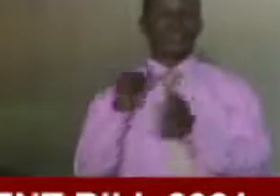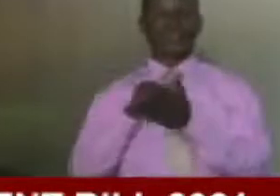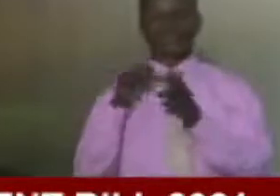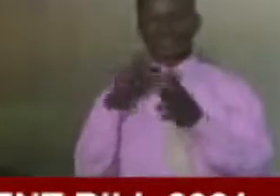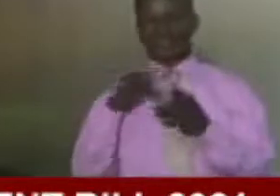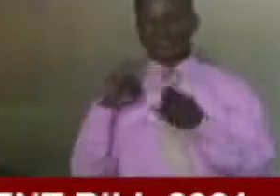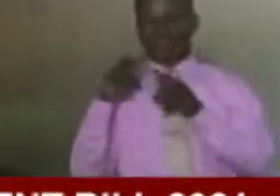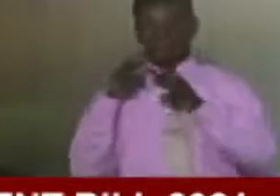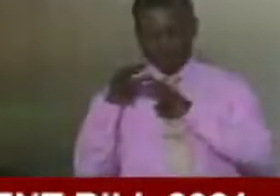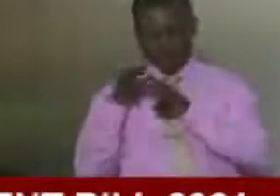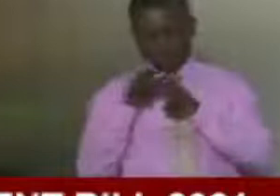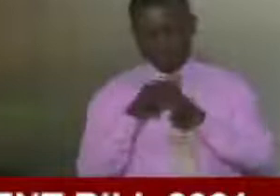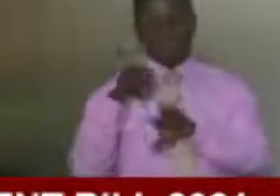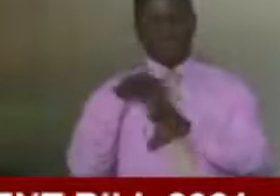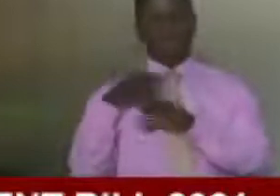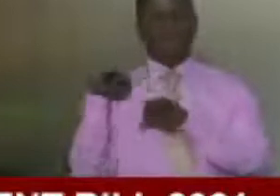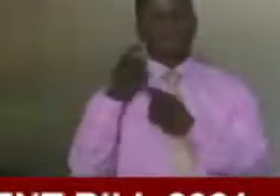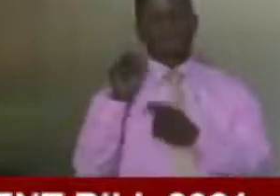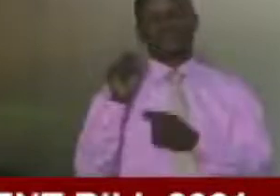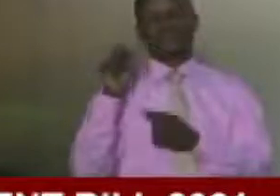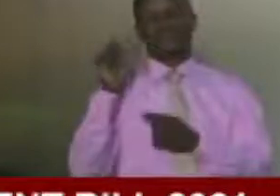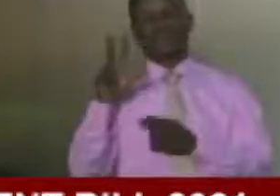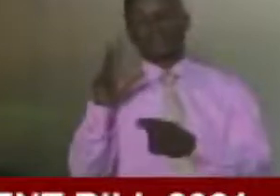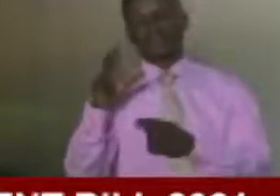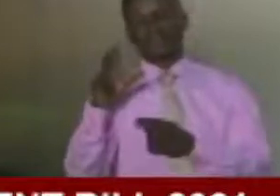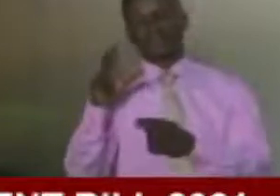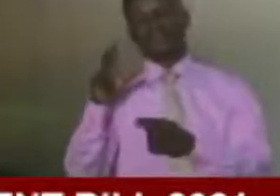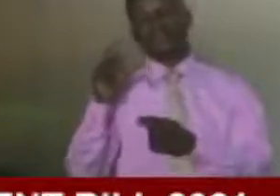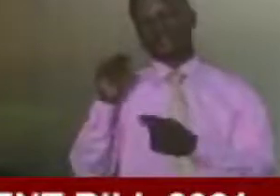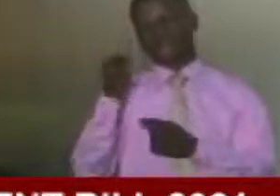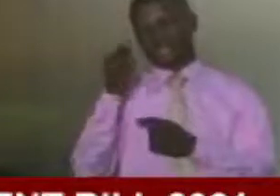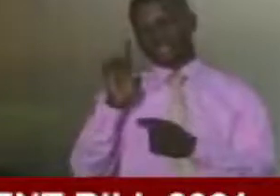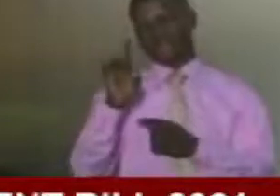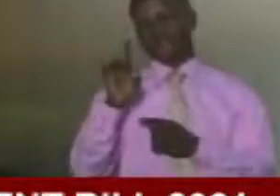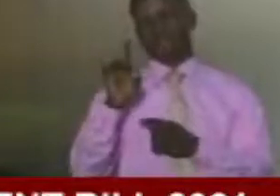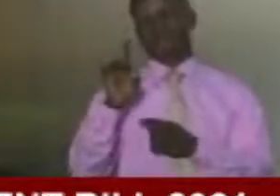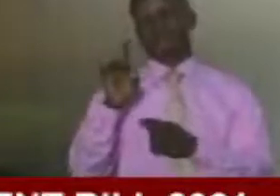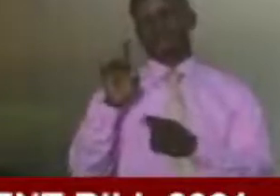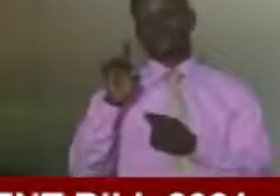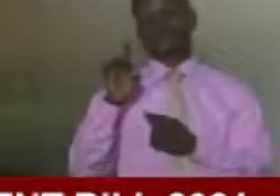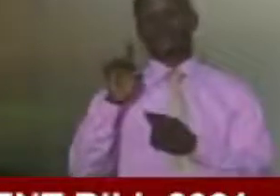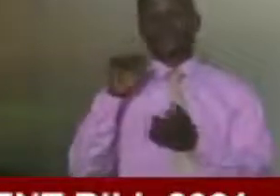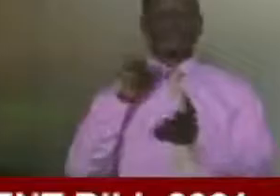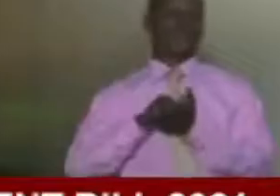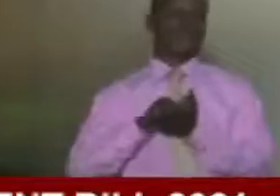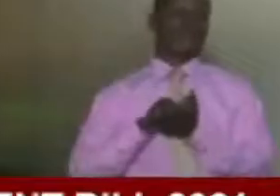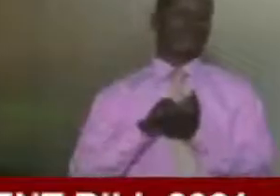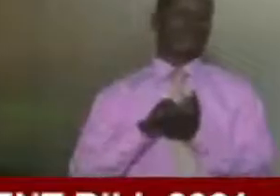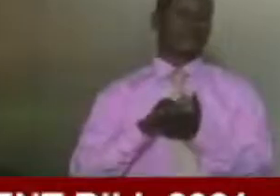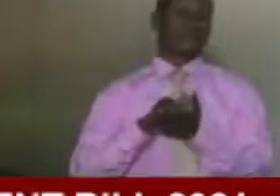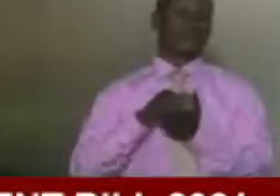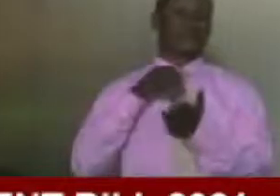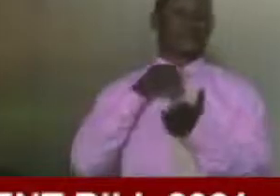trajectory of voter turnout since 2003. It's been on a steady decline. 2015, it was 43%. 2019, it was 34%.